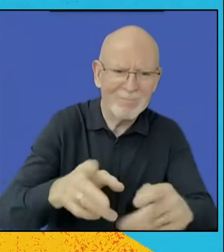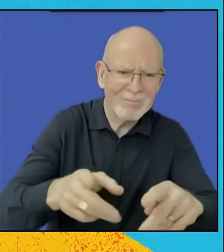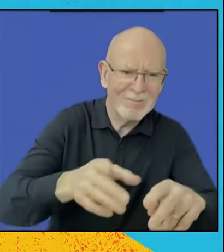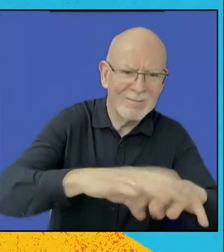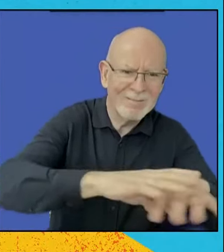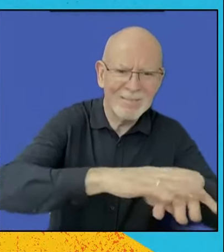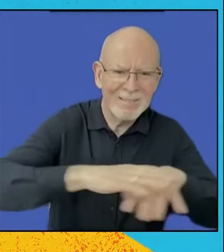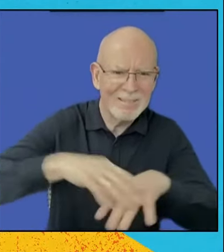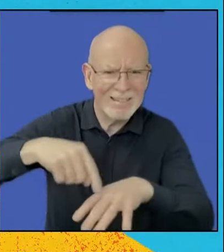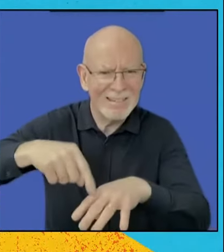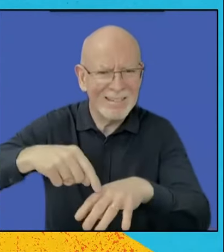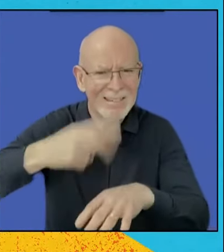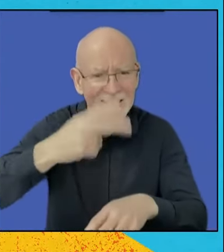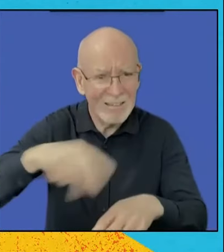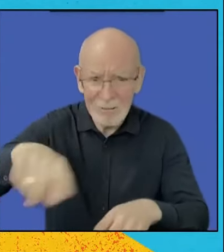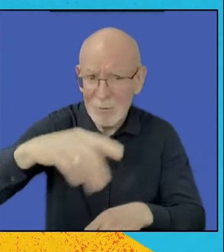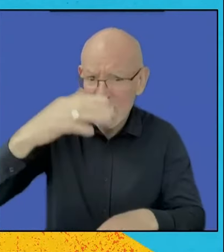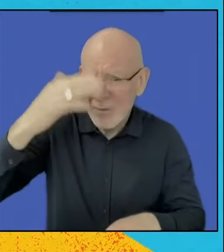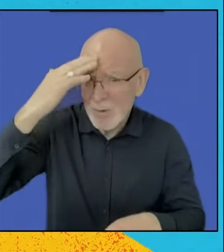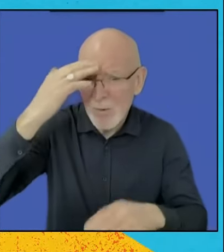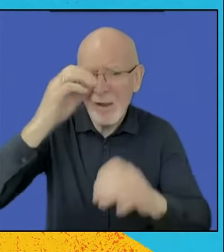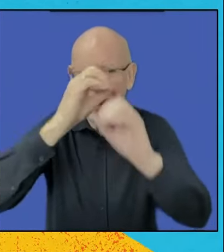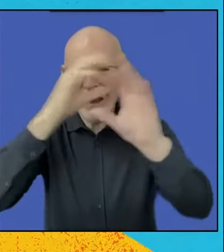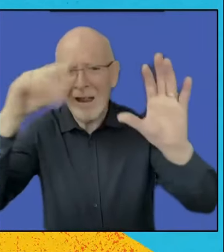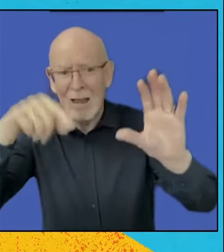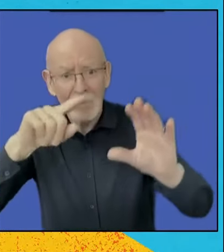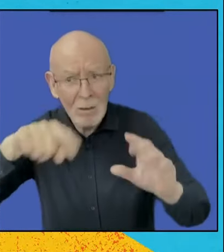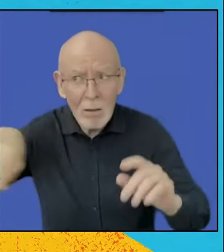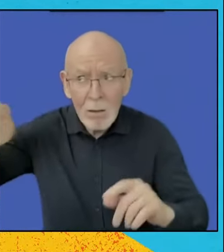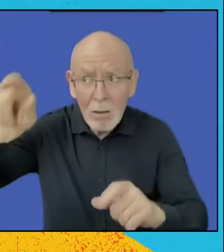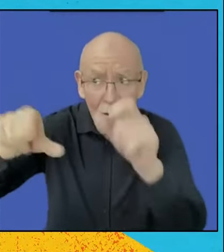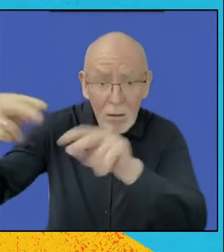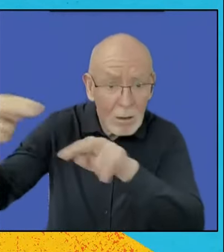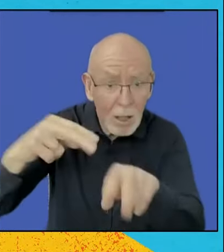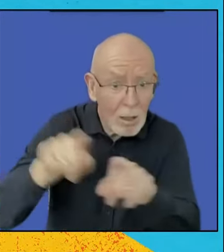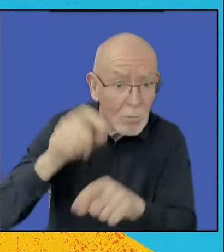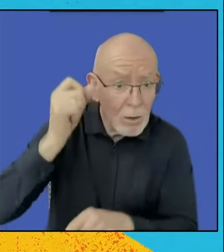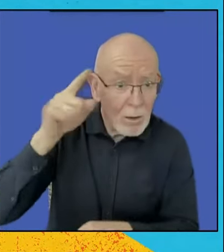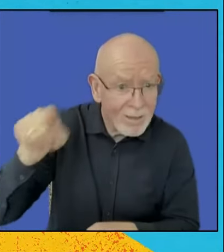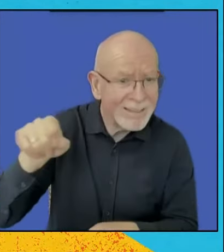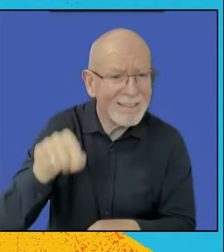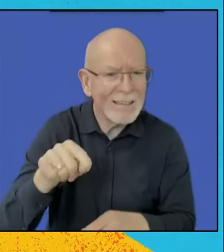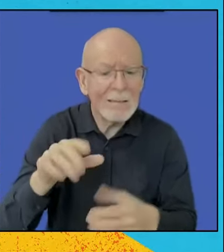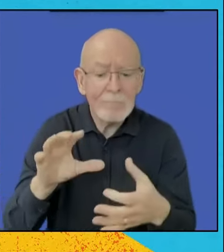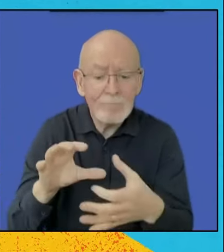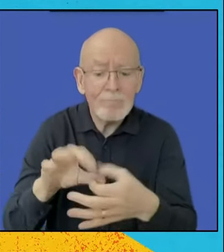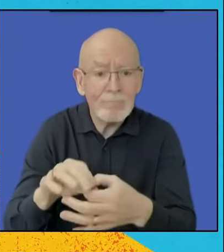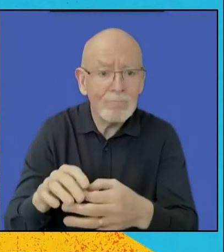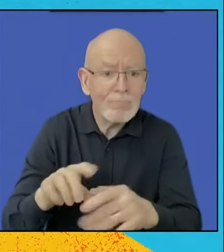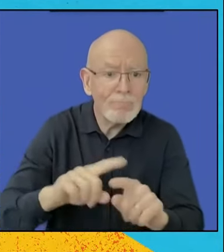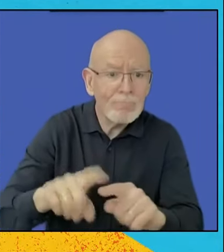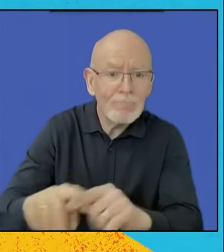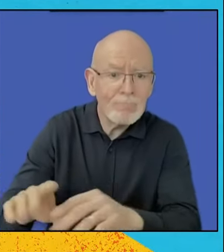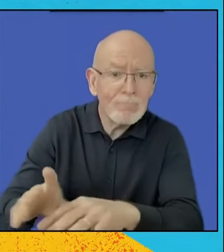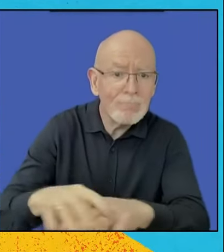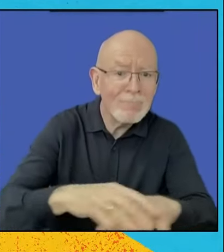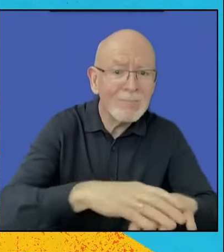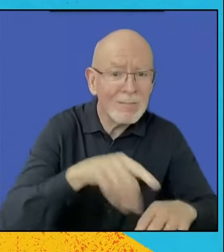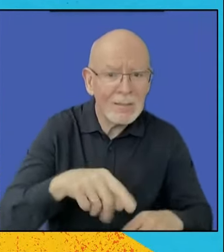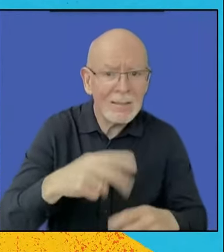in terms of that, why intersectionality is important to make a change? It's because if